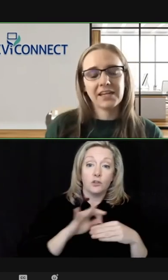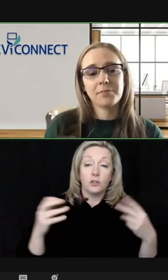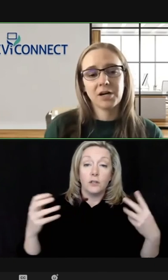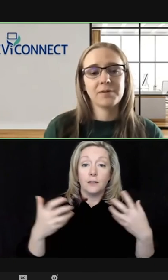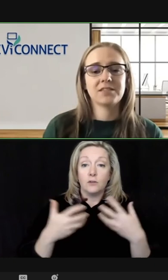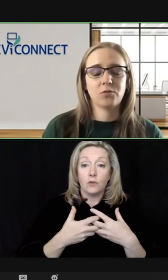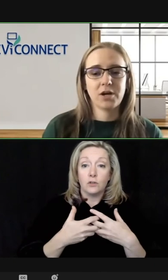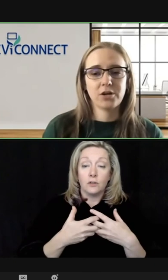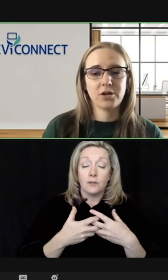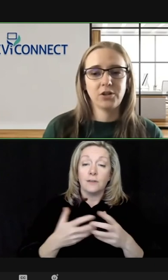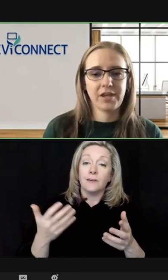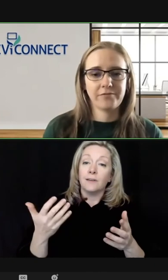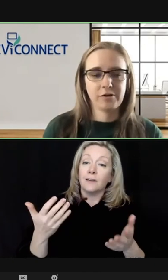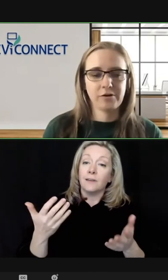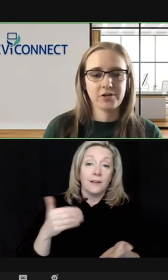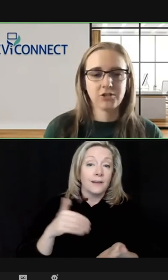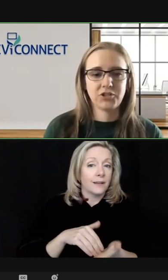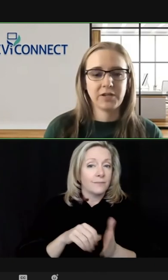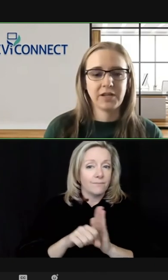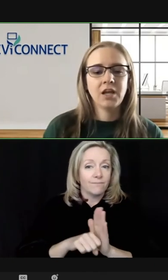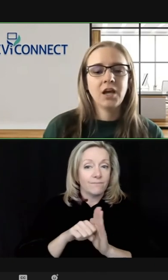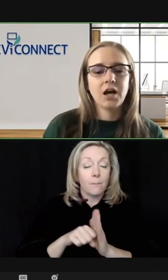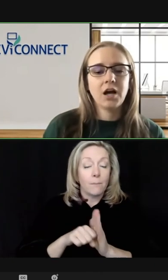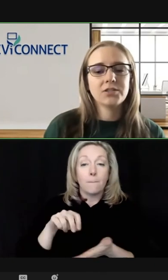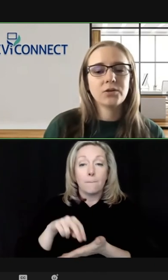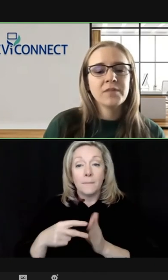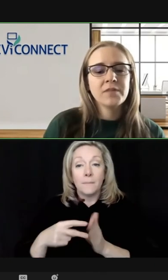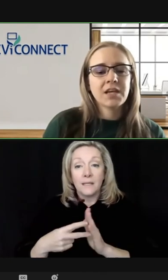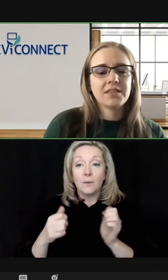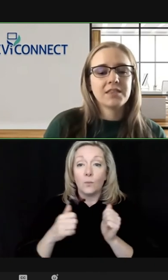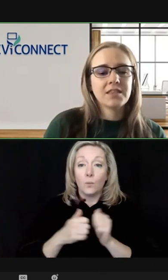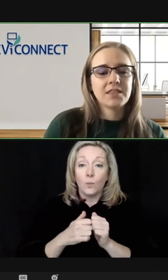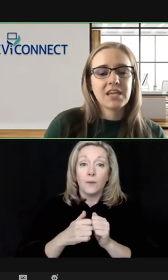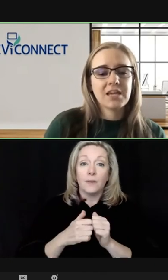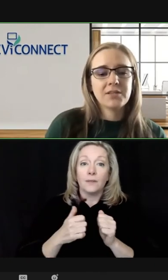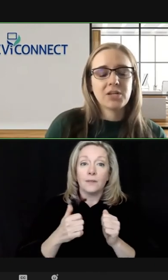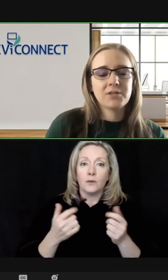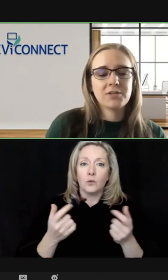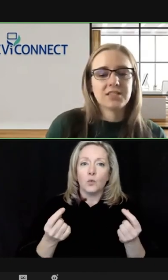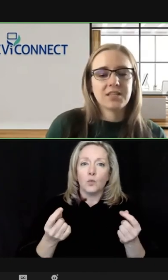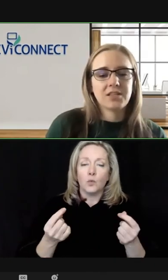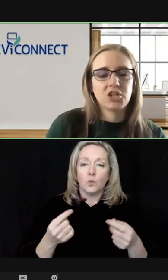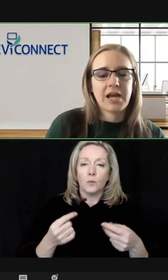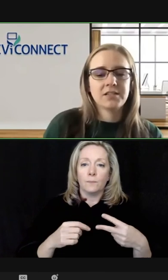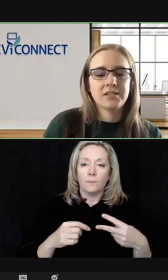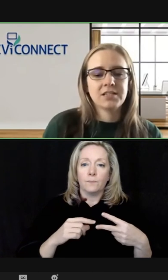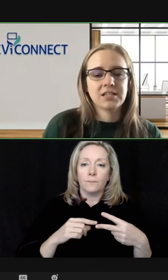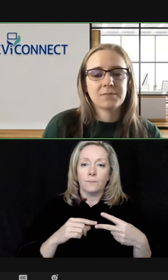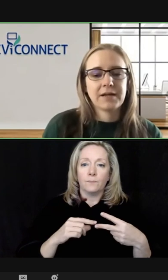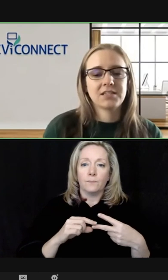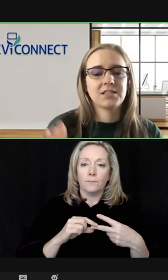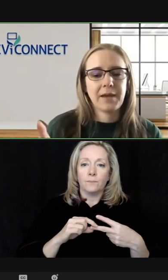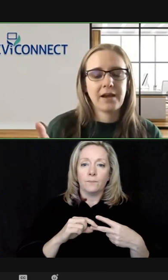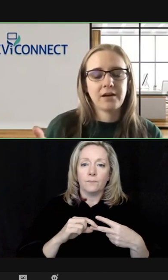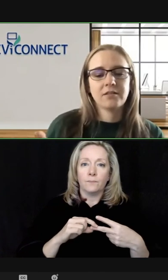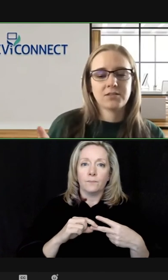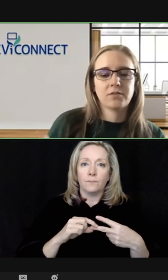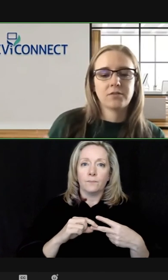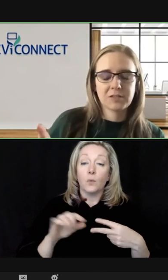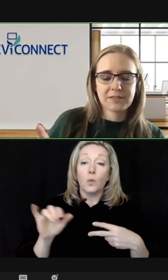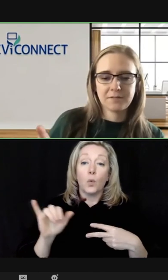about meaning and purpose for what you're looking for your student. Also, the image demonstrates that the child is expected